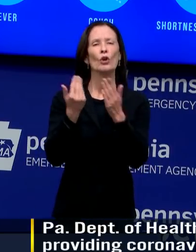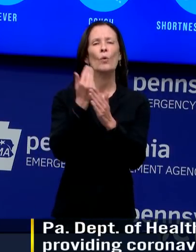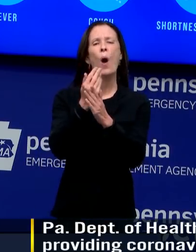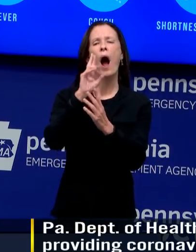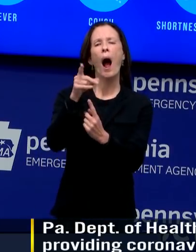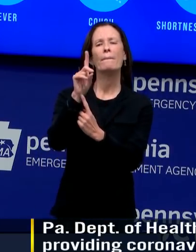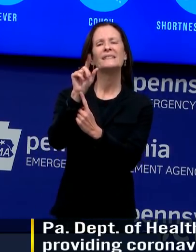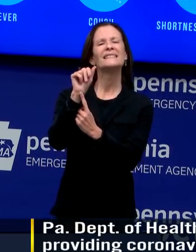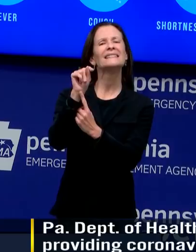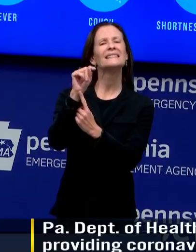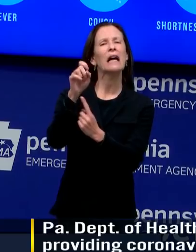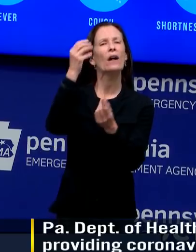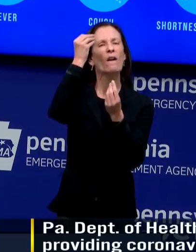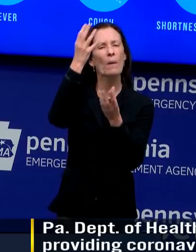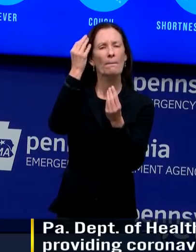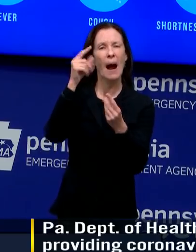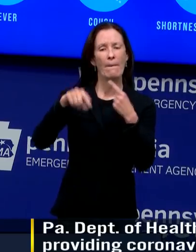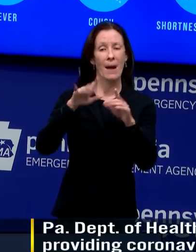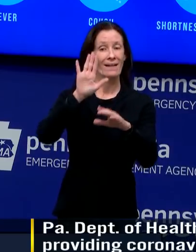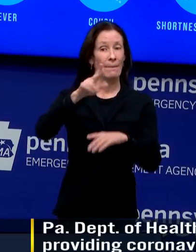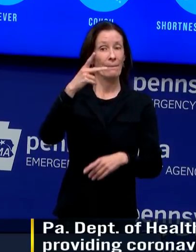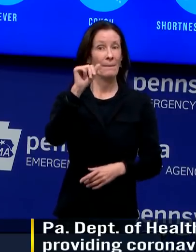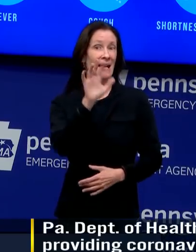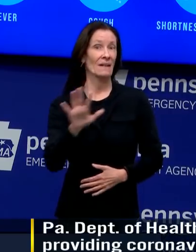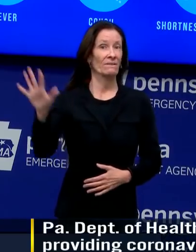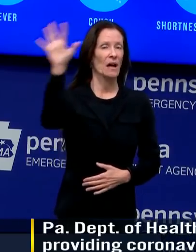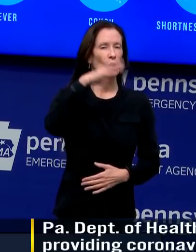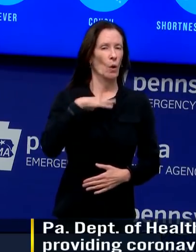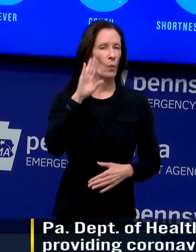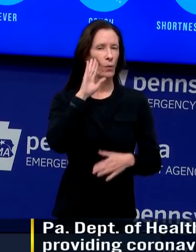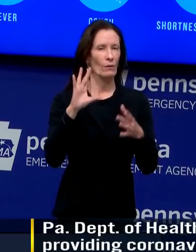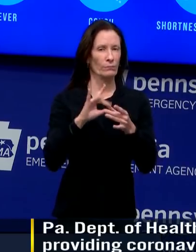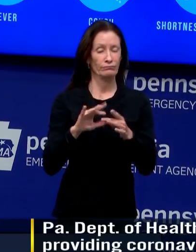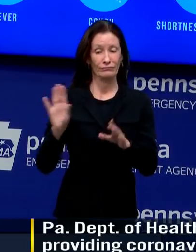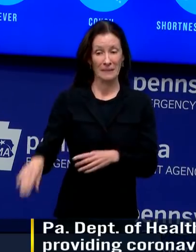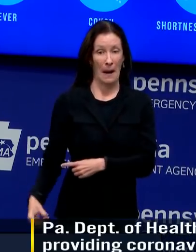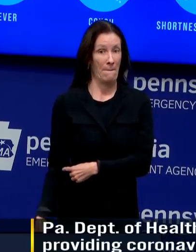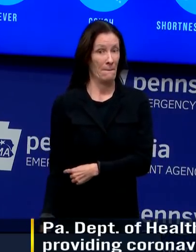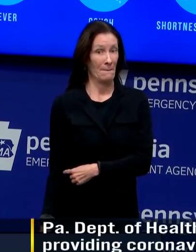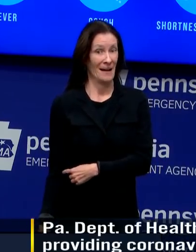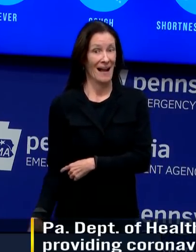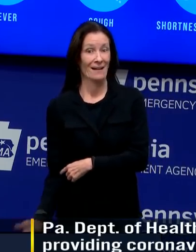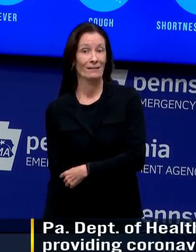12 a.m. this morning, our statewide case total is